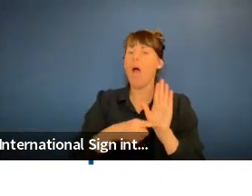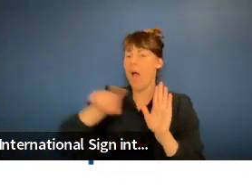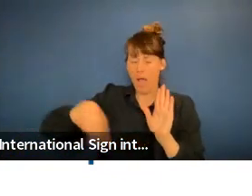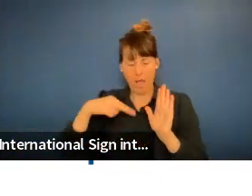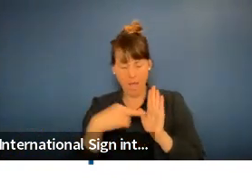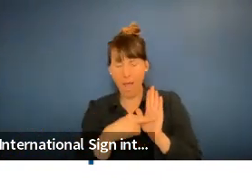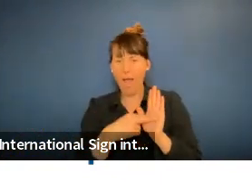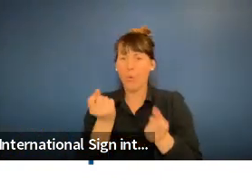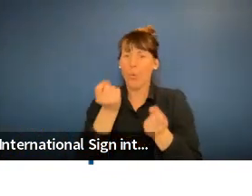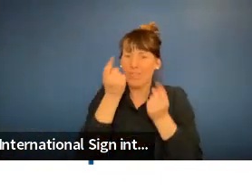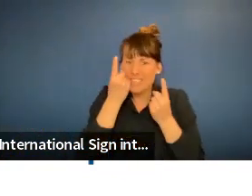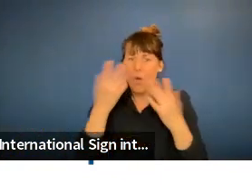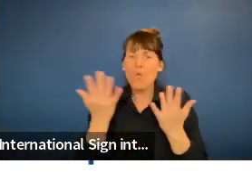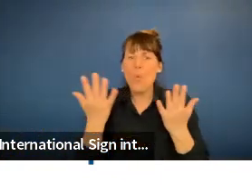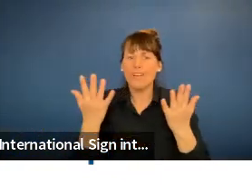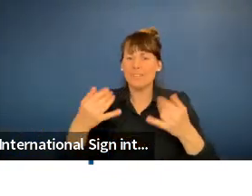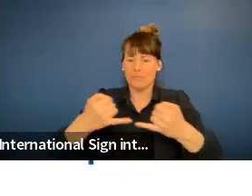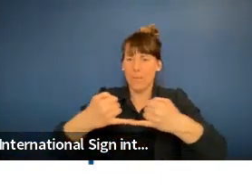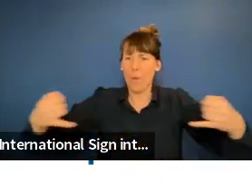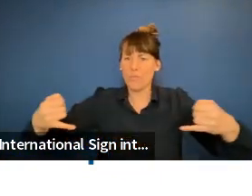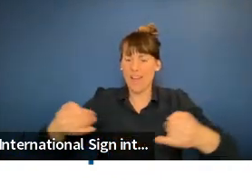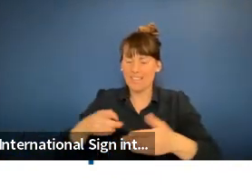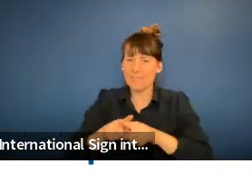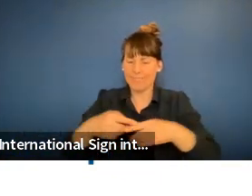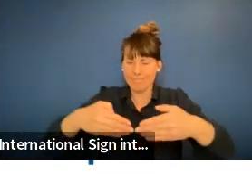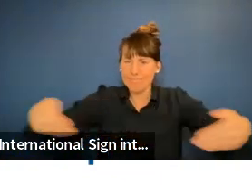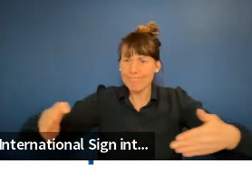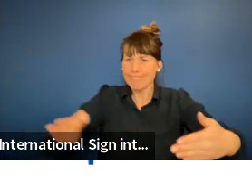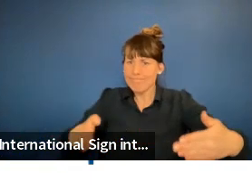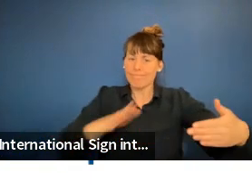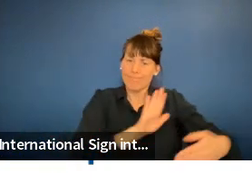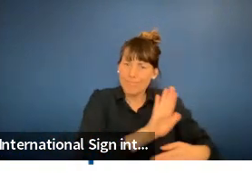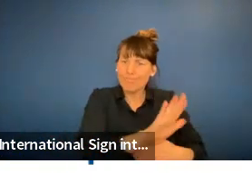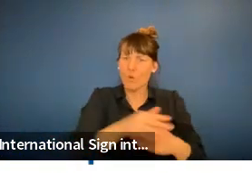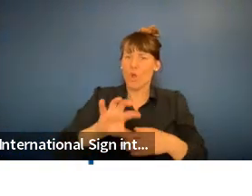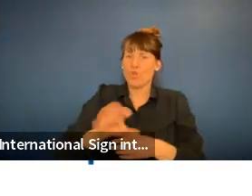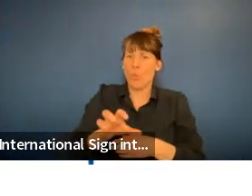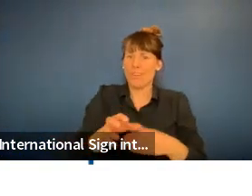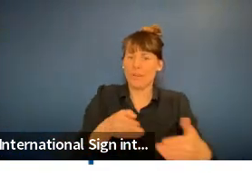dropped and needs to be added in. So the global list act helped us to be